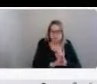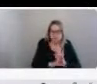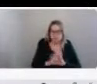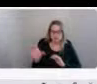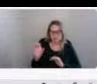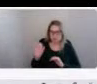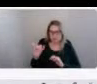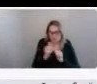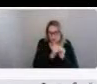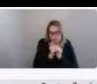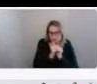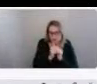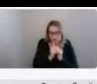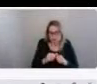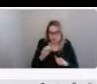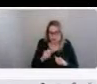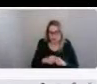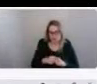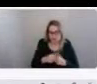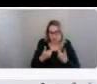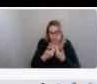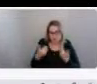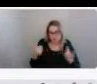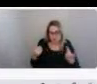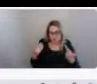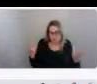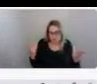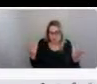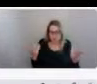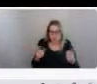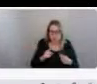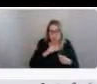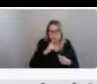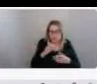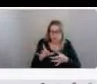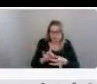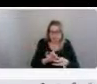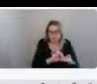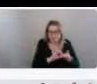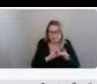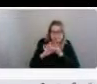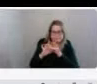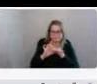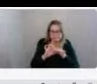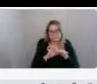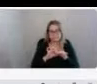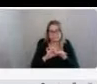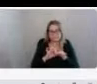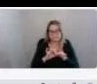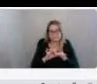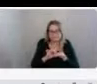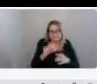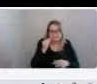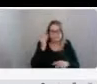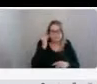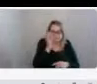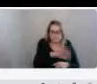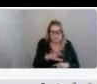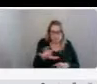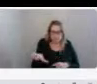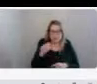together this simply divides what is a very cohesive neighborhood and that is not fair or